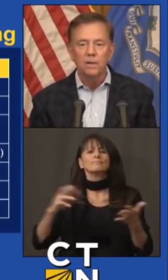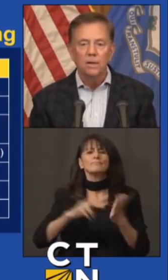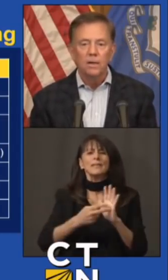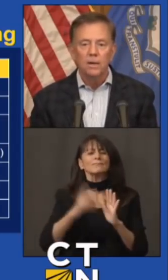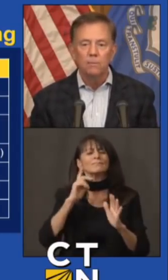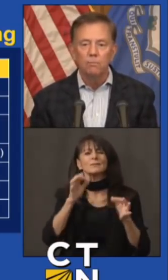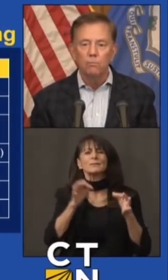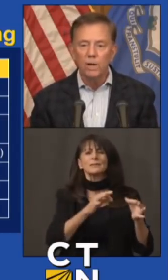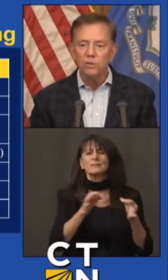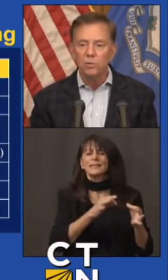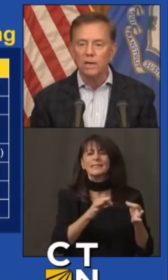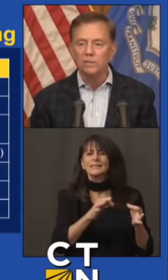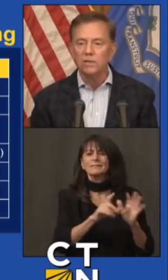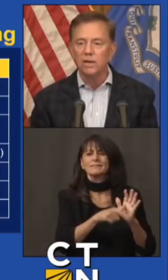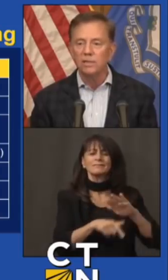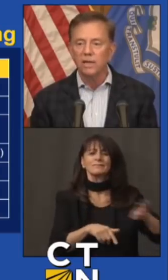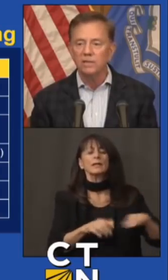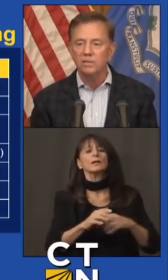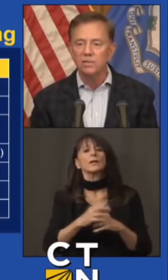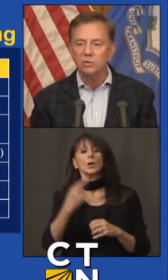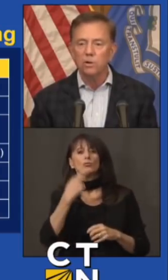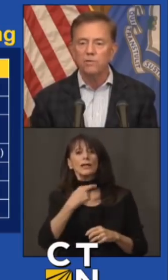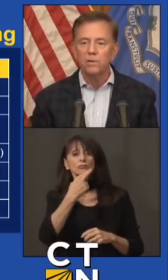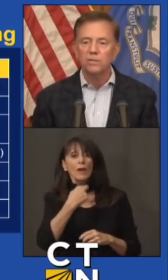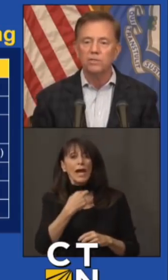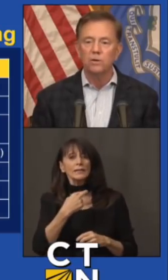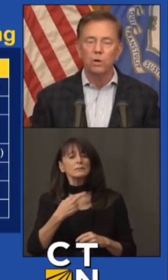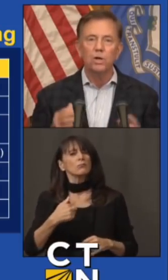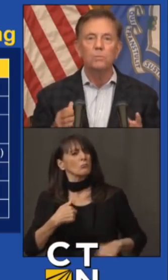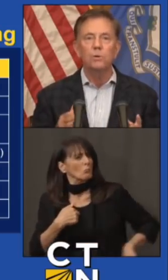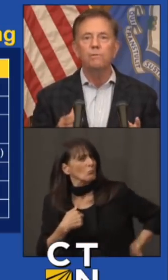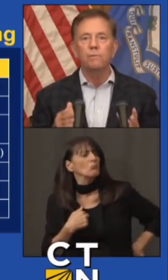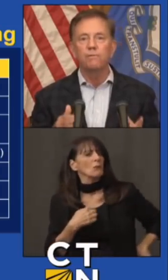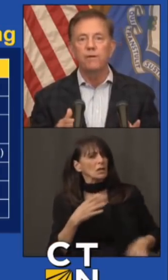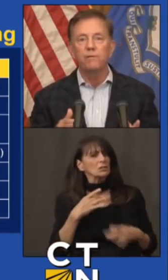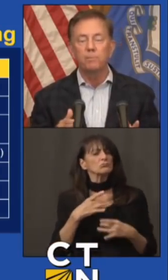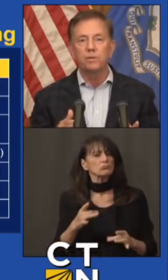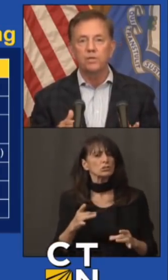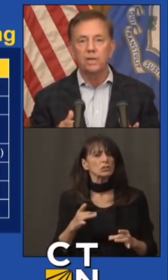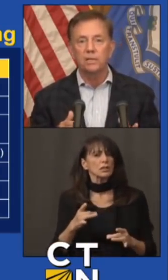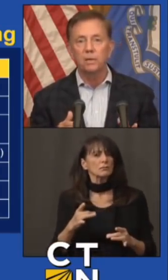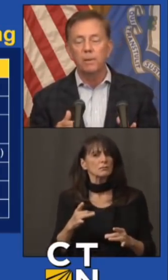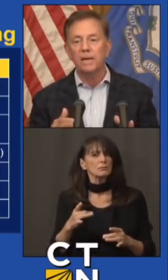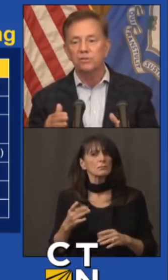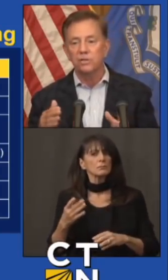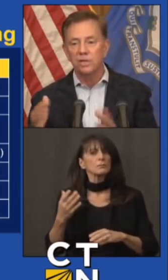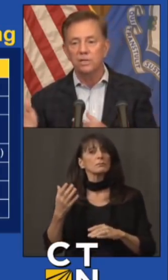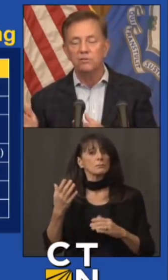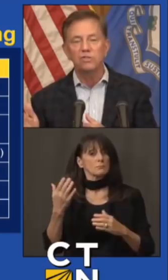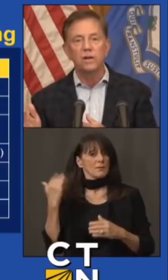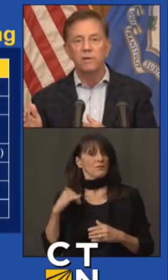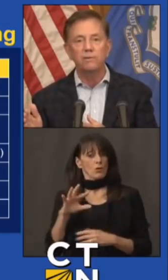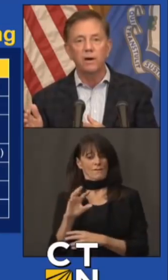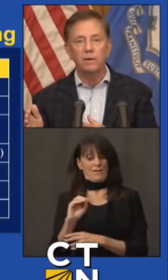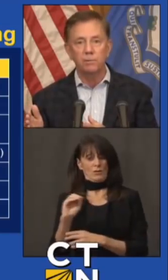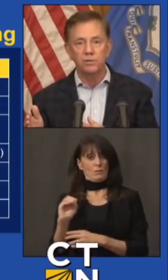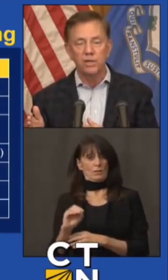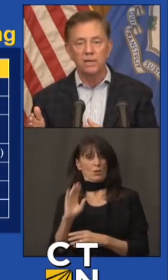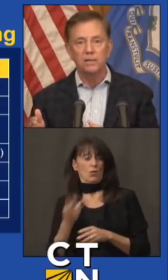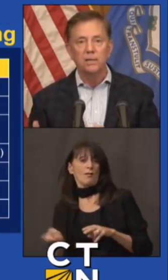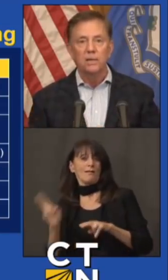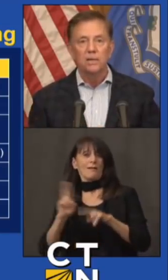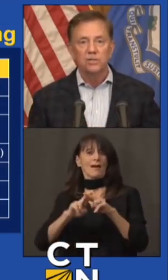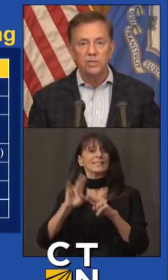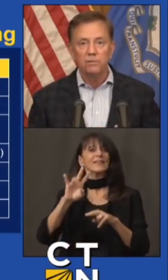one. Restaurants, I think, is sort of interesting. We're going to move from 50% capacity to